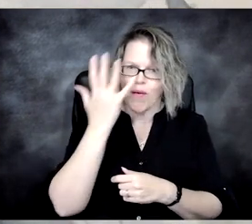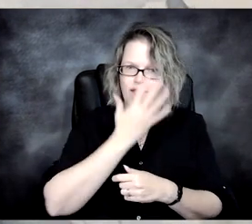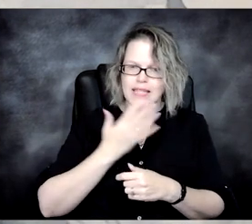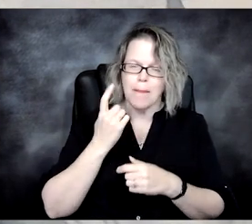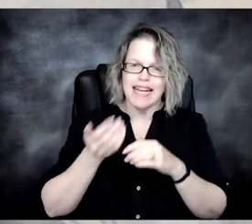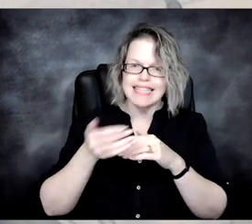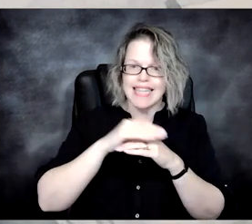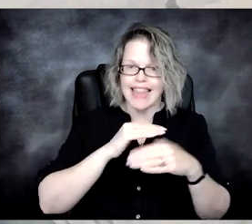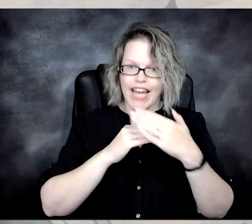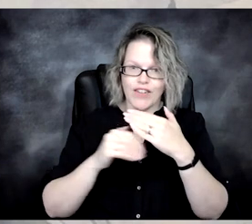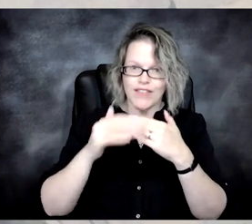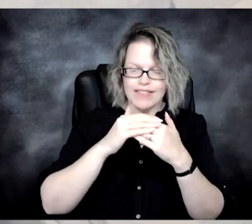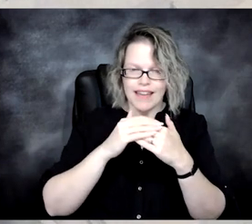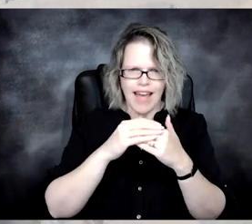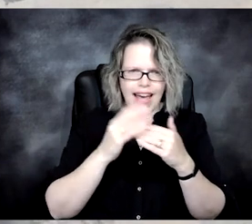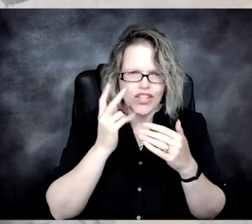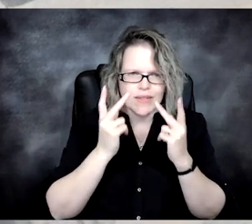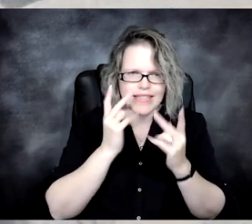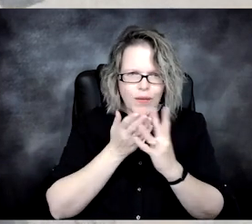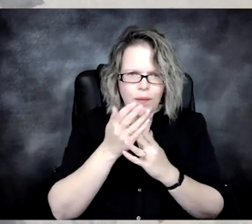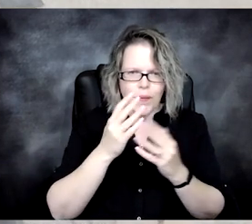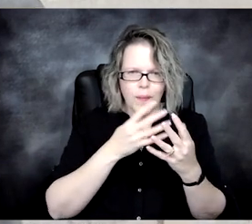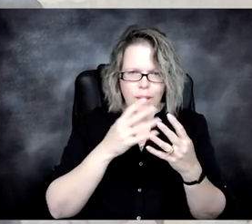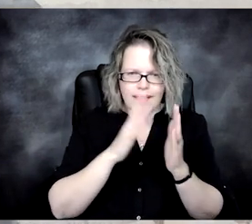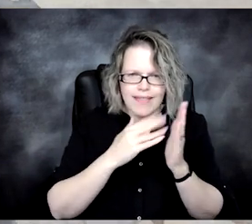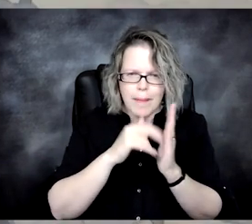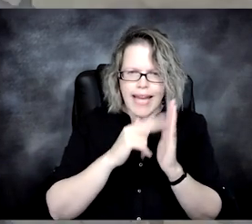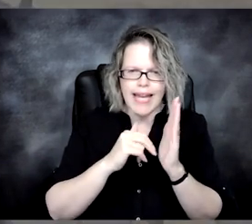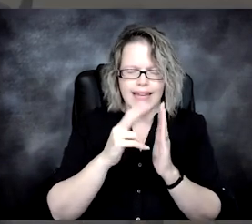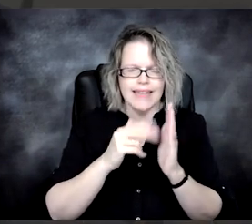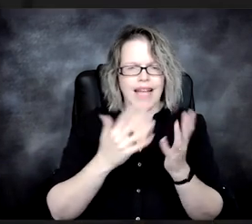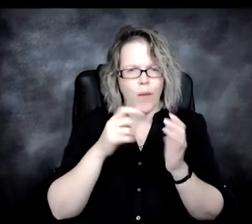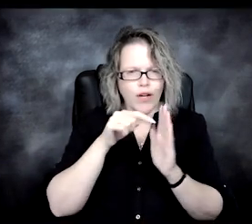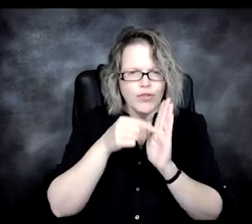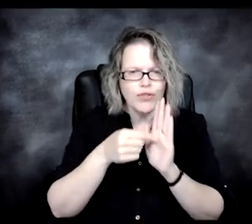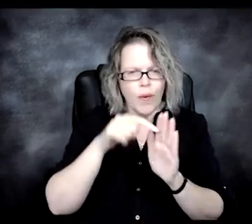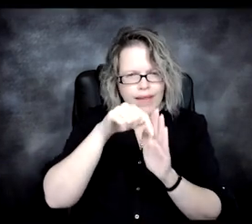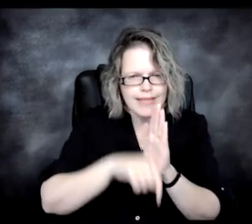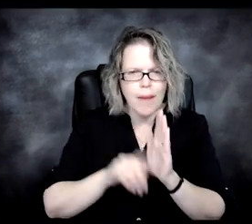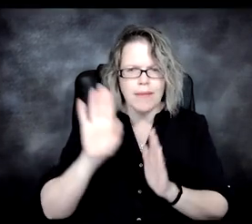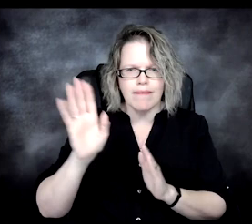the transparency of the paint, I think, best works when I'm trying to recreate the depth of people's expression.